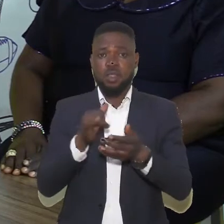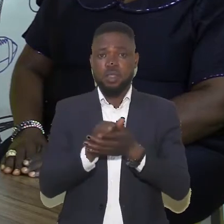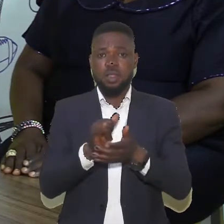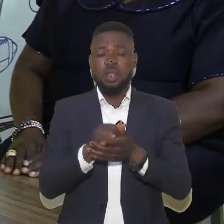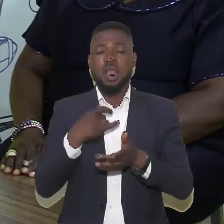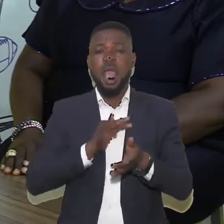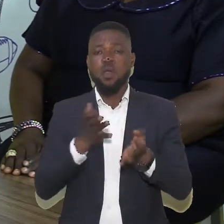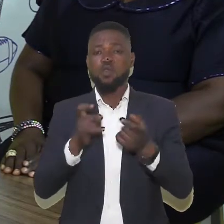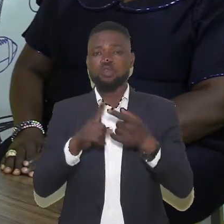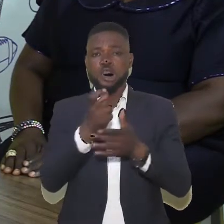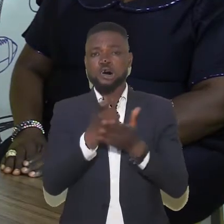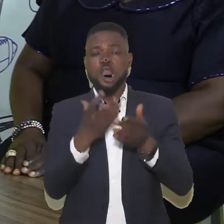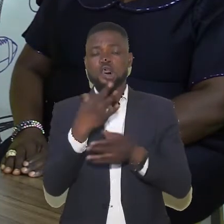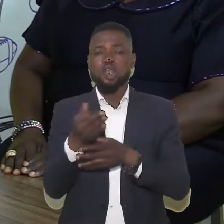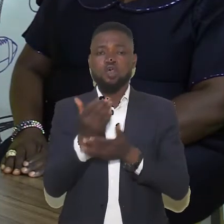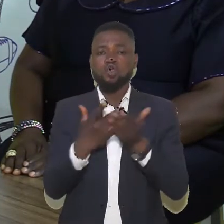want to share some of your